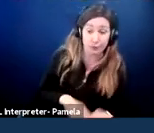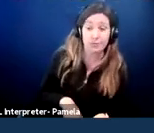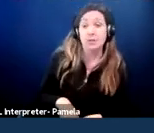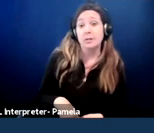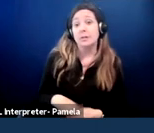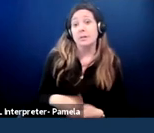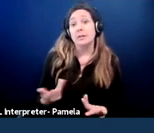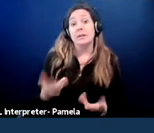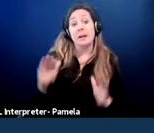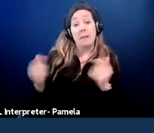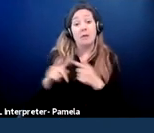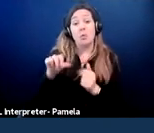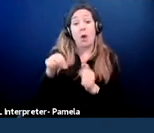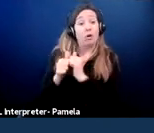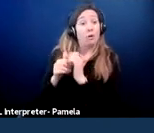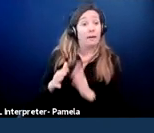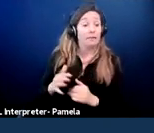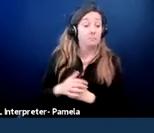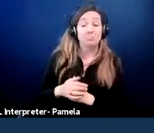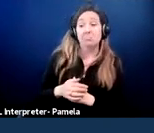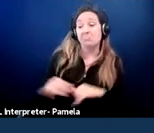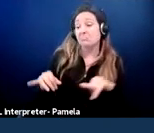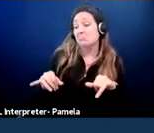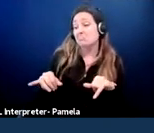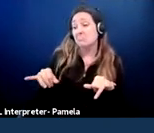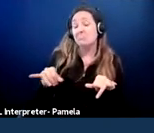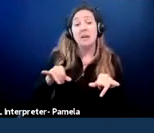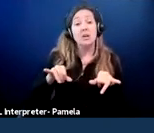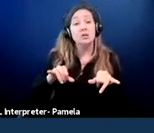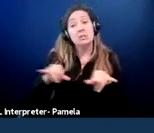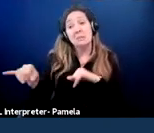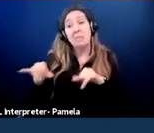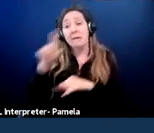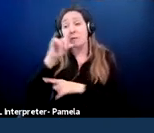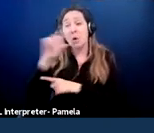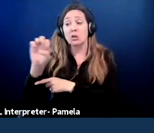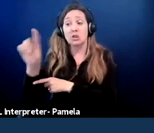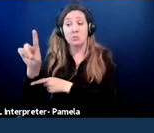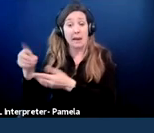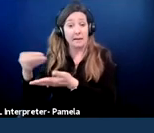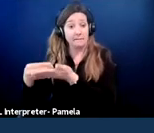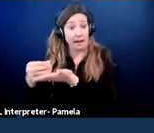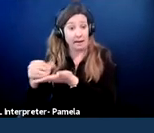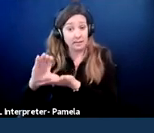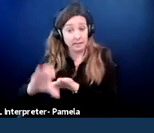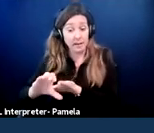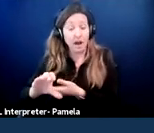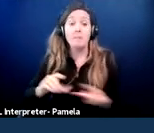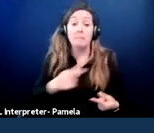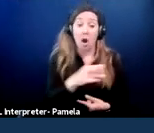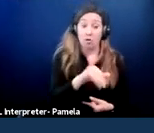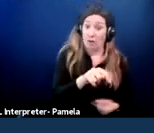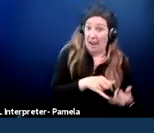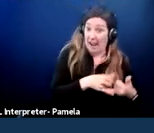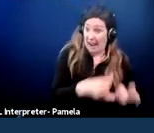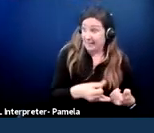some competitors, we're all probably very similar on the shred financing. On the grants financing, there's not many companies out there that do